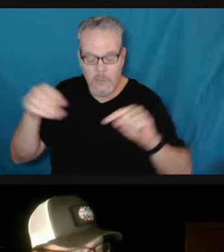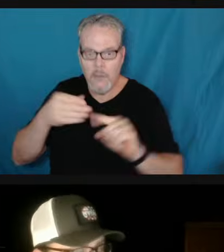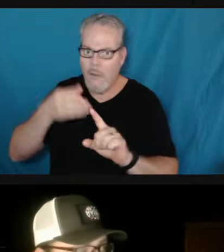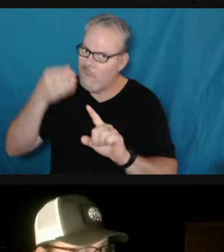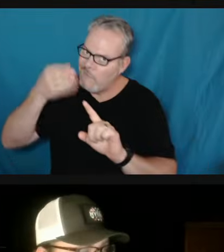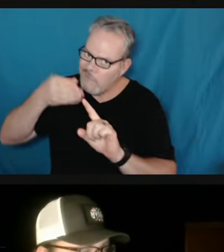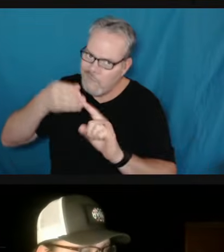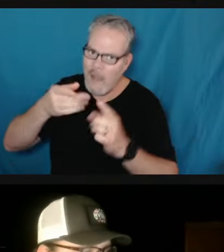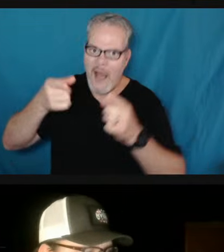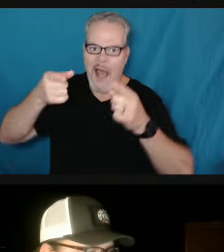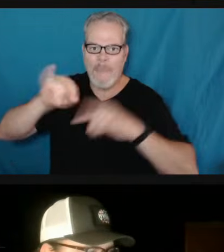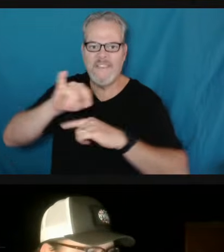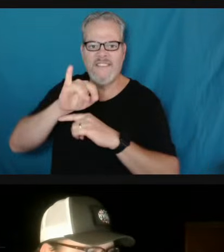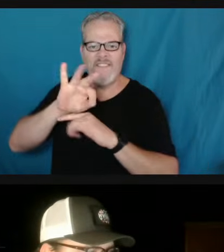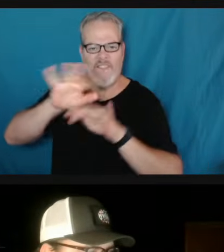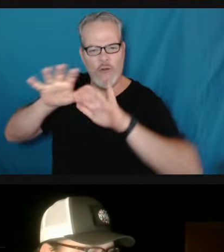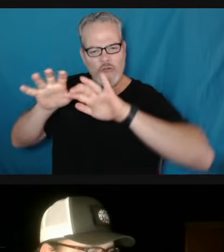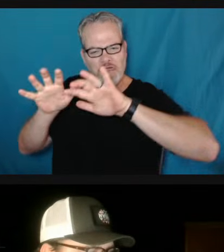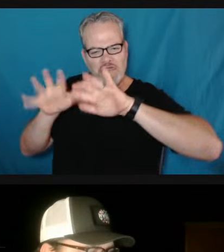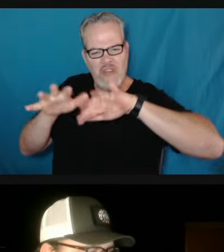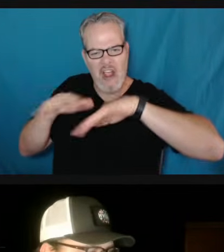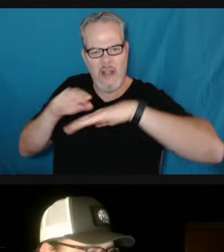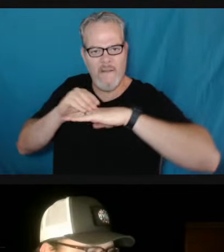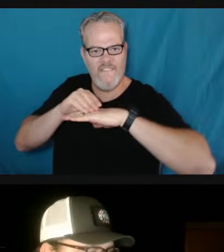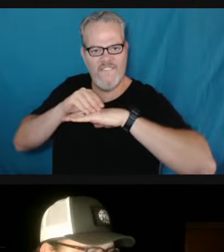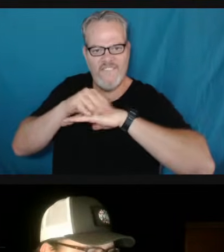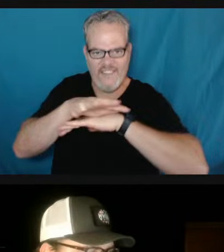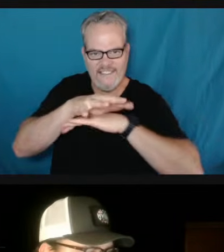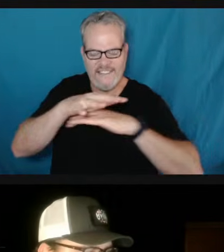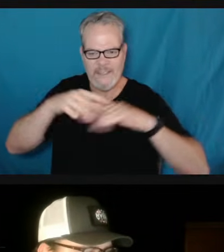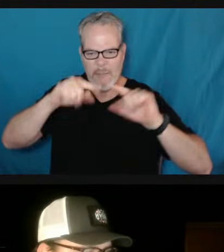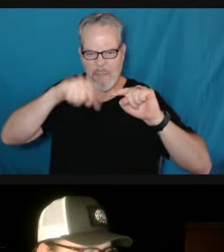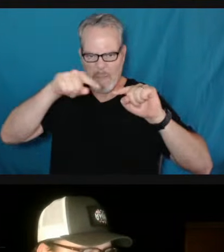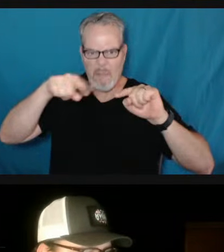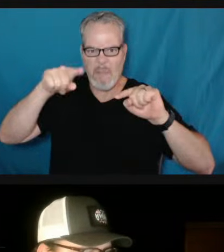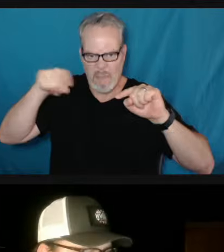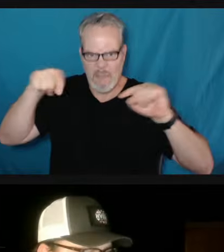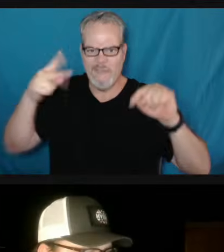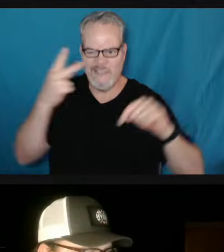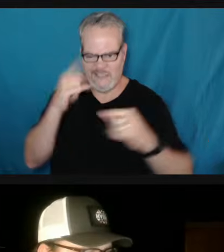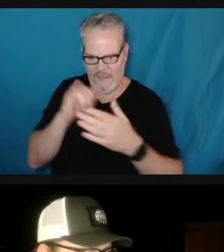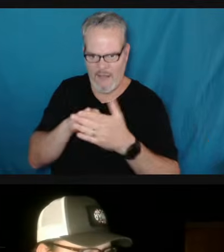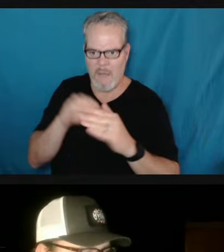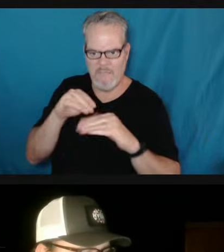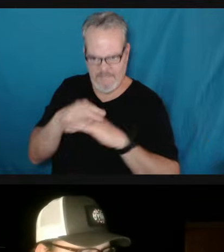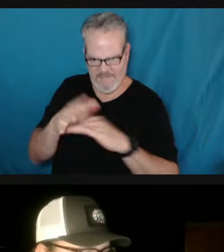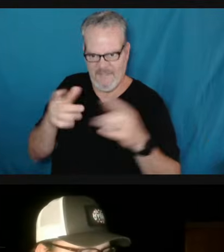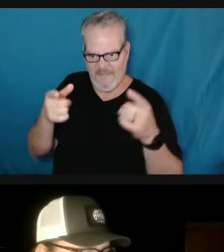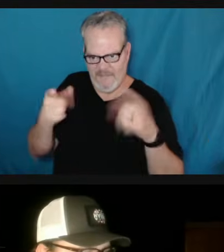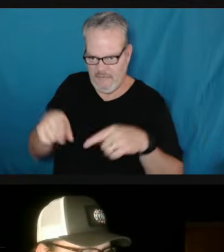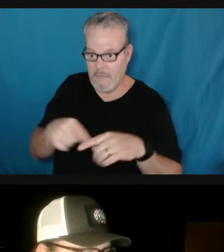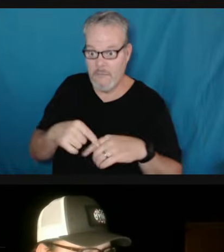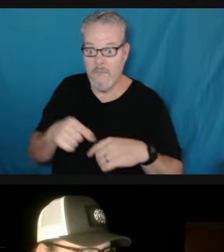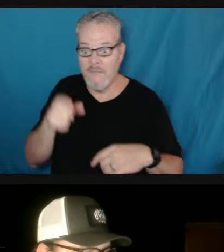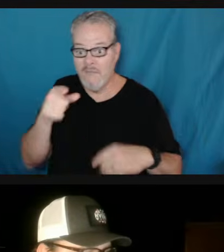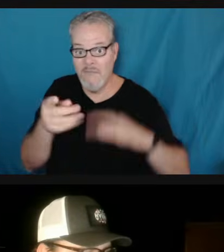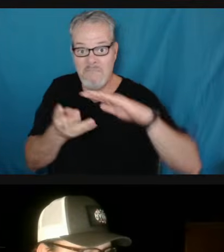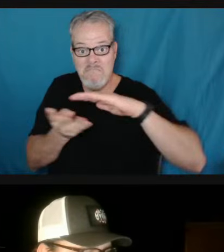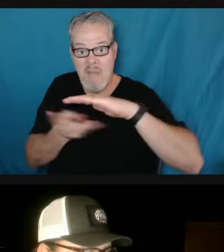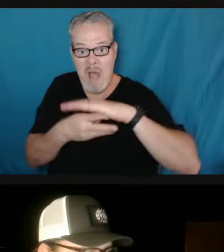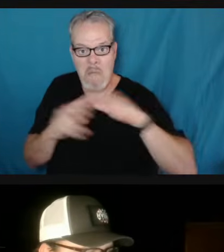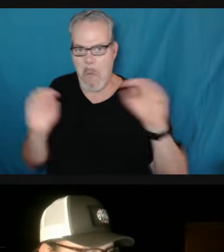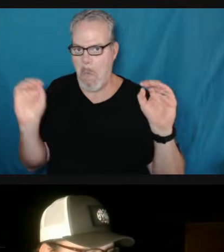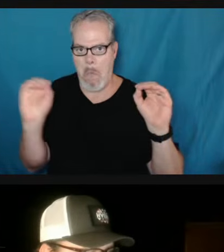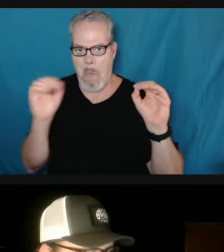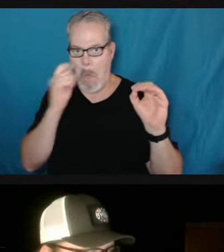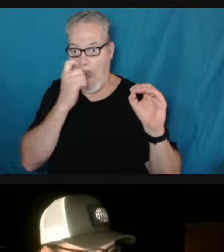described, there's been a lot of rain recently. That's probably all that we're seeing here is little variations on that. There's no signs of any magma in that area. And in blue is